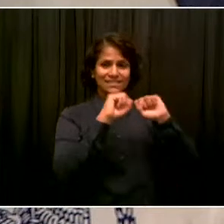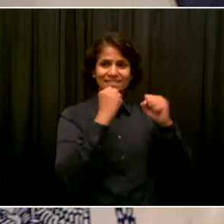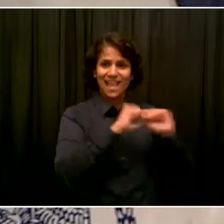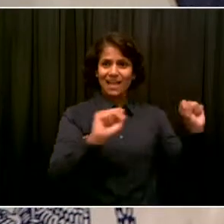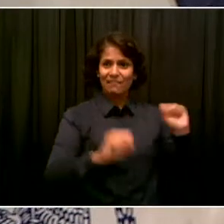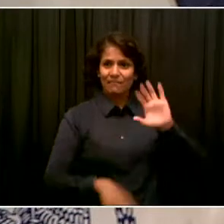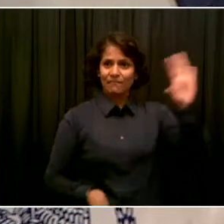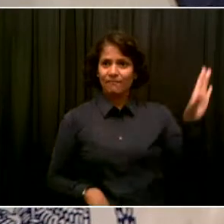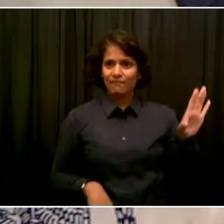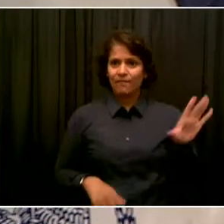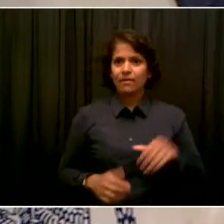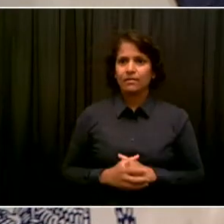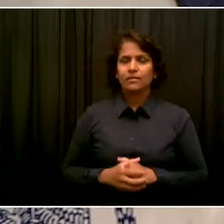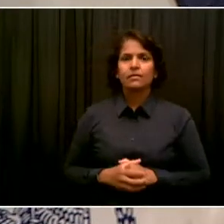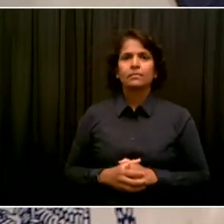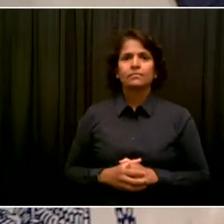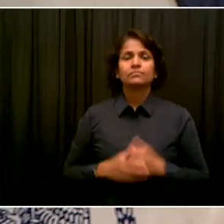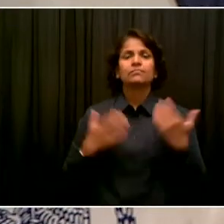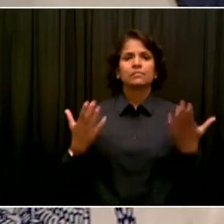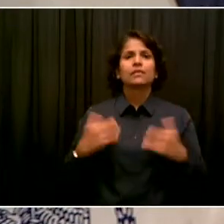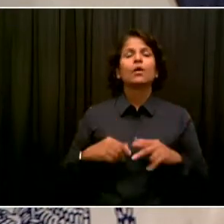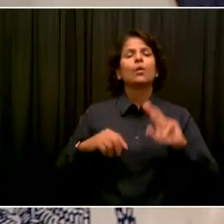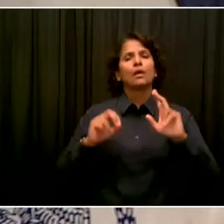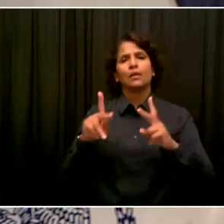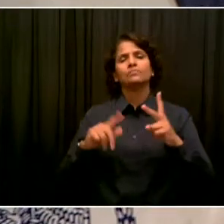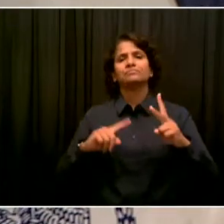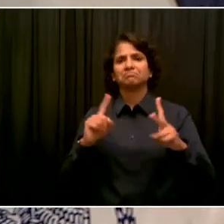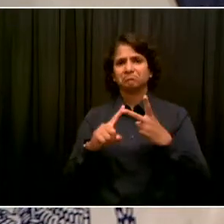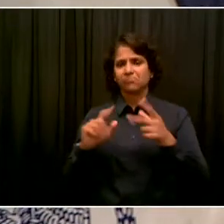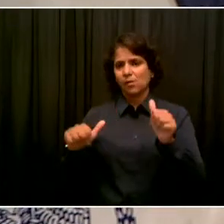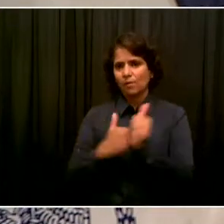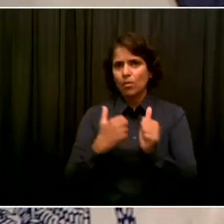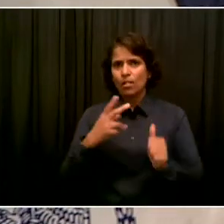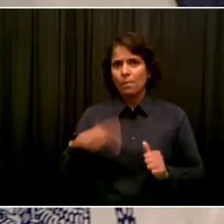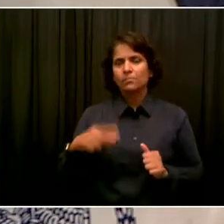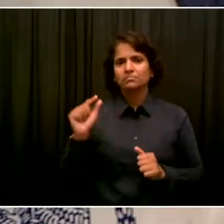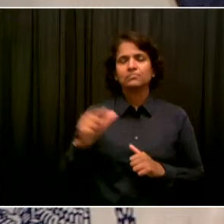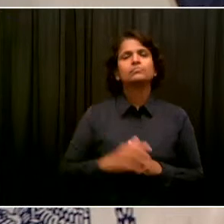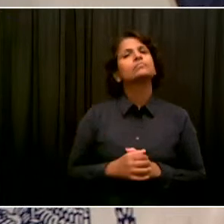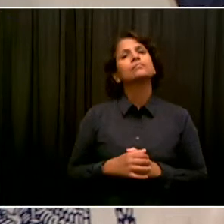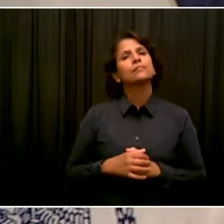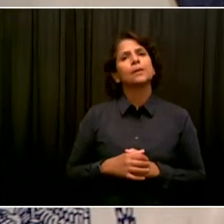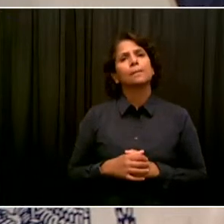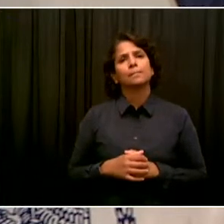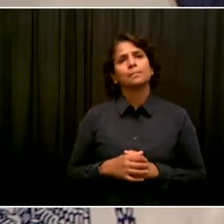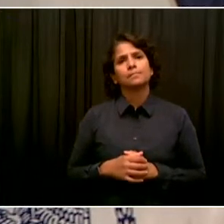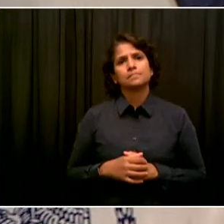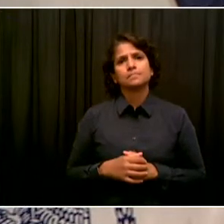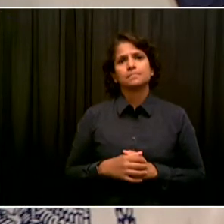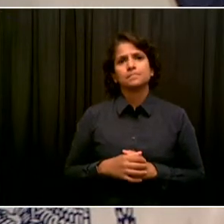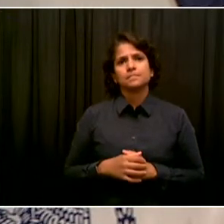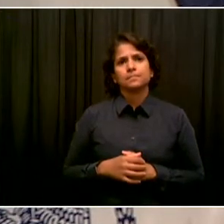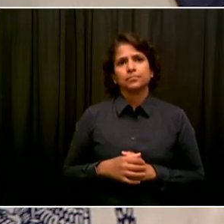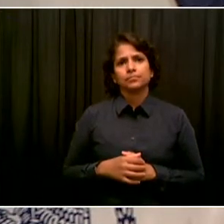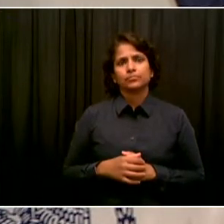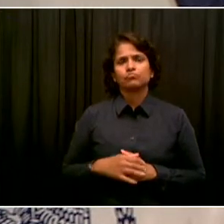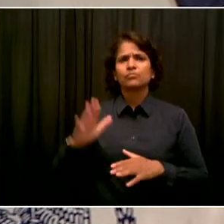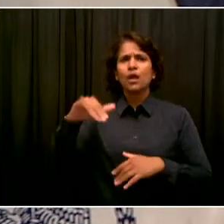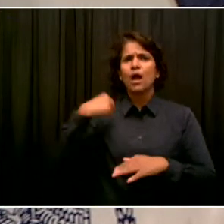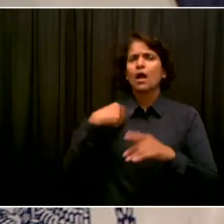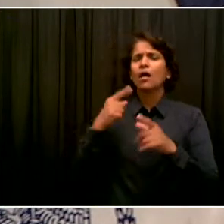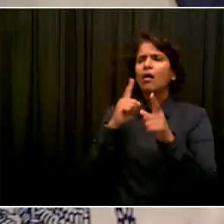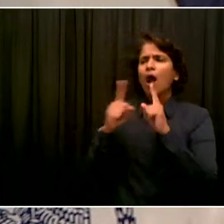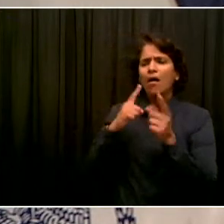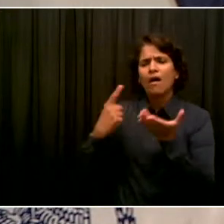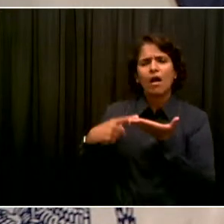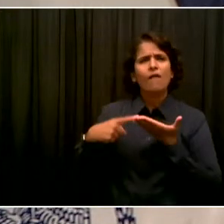up on that a little bit. You mentioned the conversation you had a couple weeks ago. Can you talk about the decision-making that went into this process? Did this originate with the